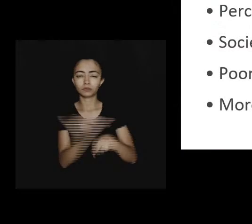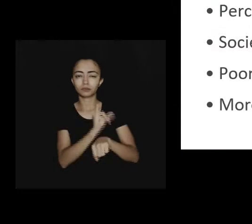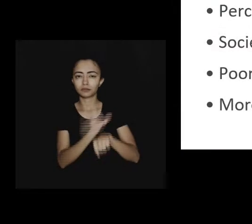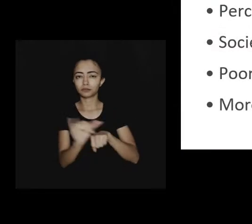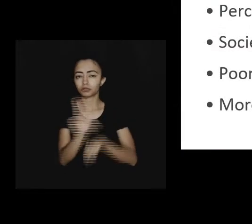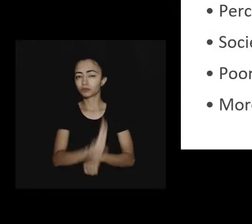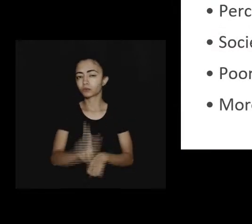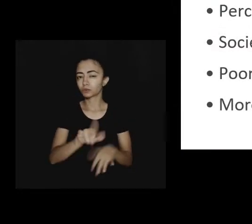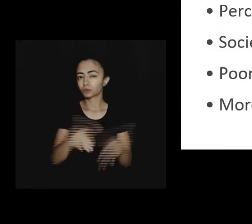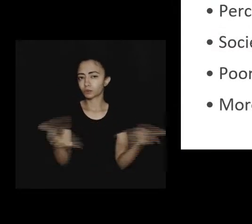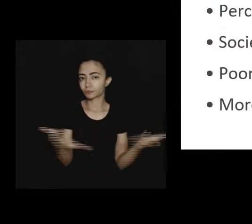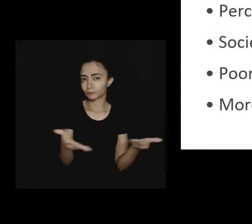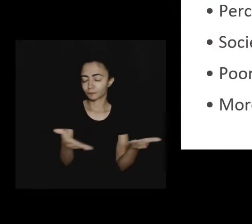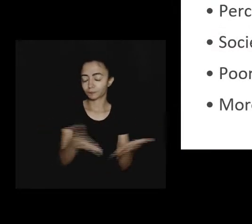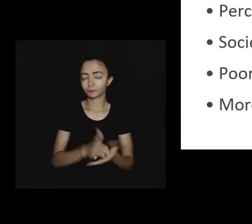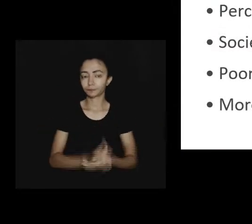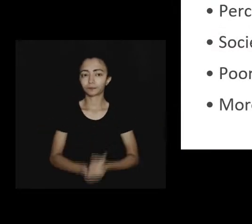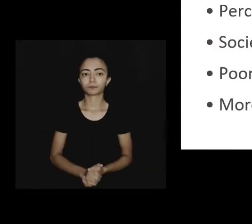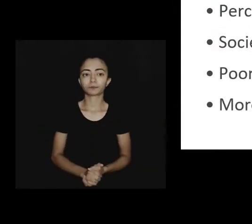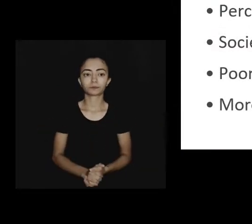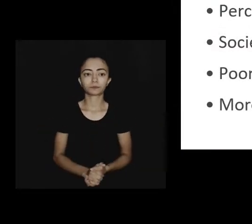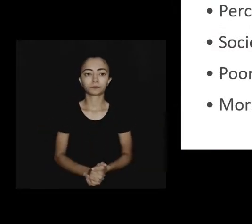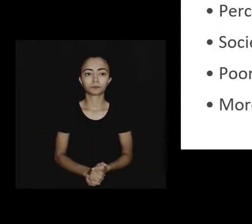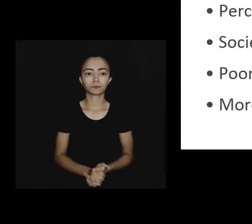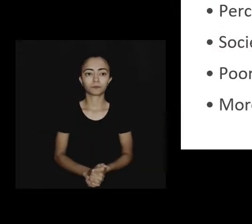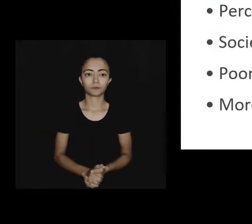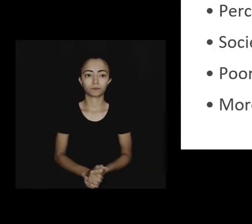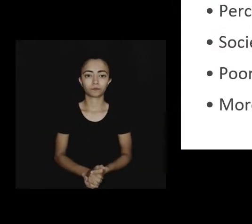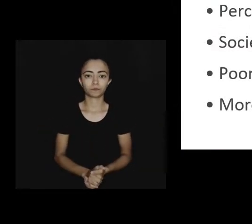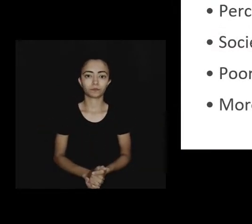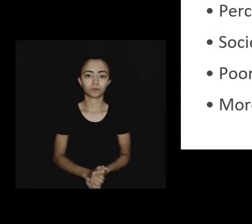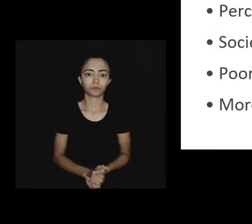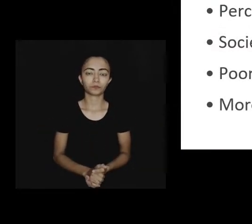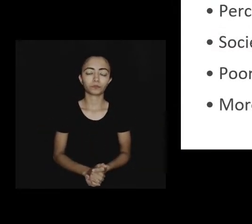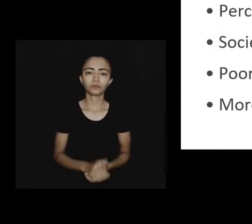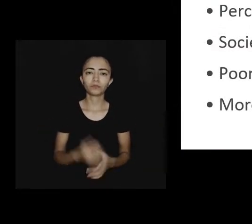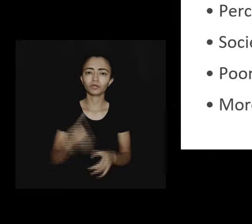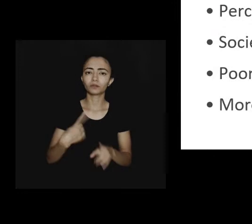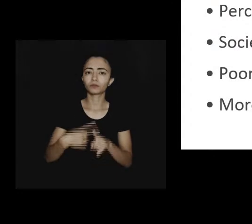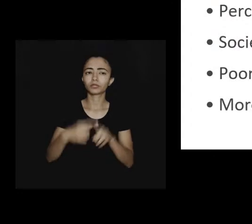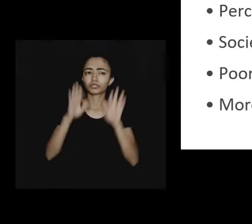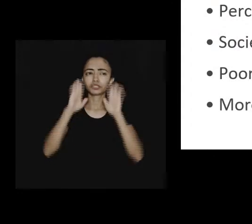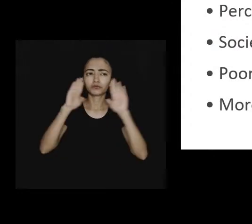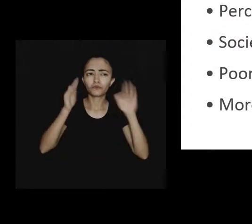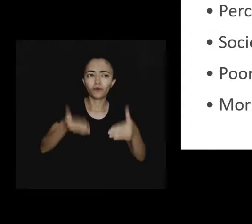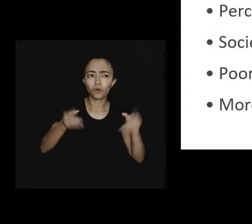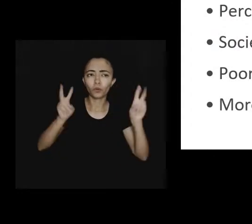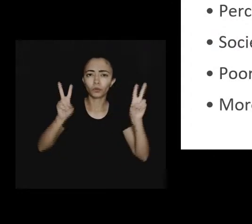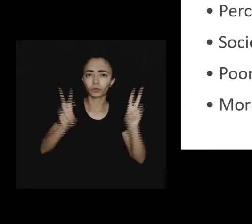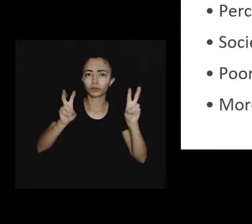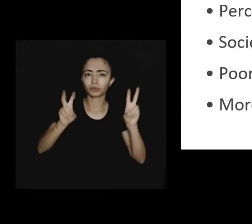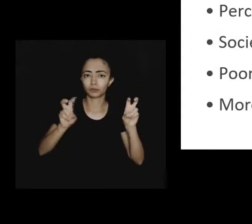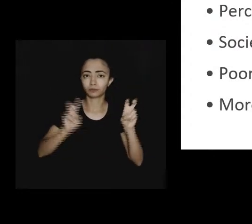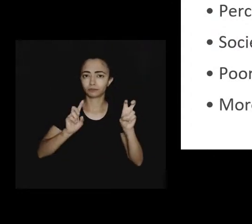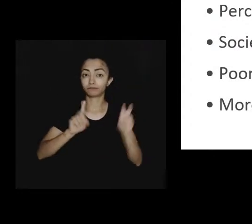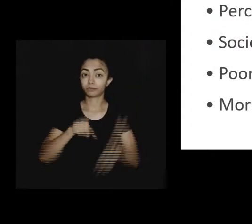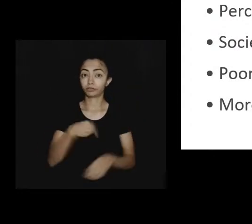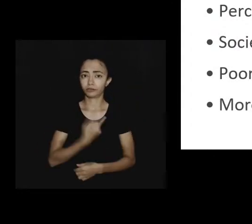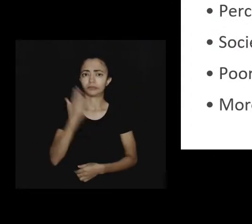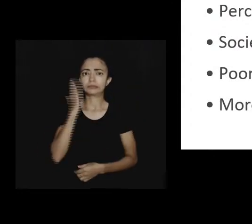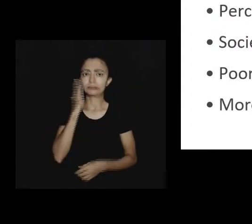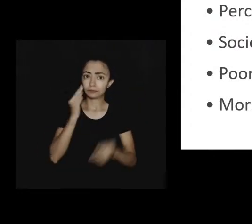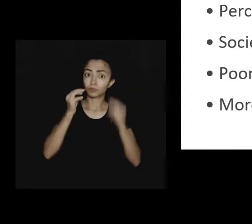on this issue right now, we know that commercial marketing of formula is not the only challenge that we face to